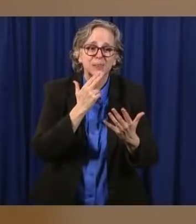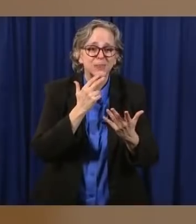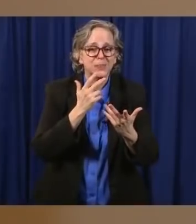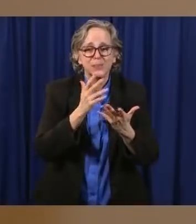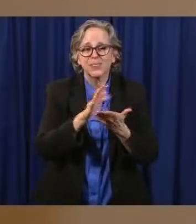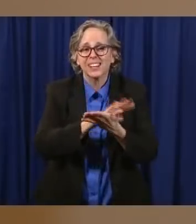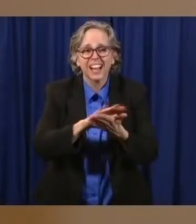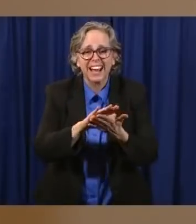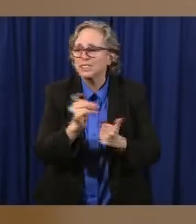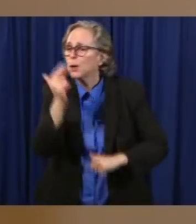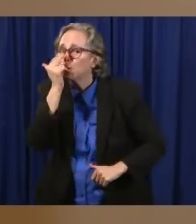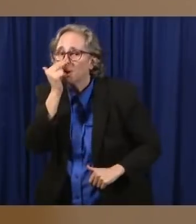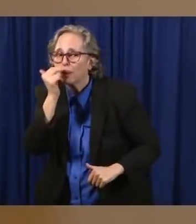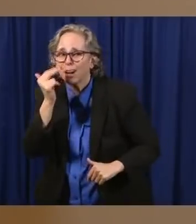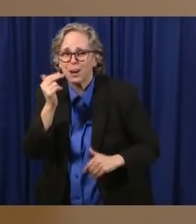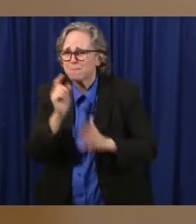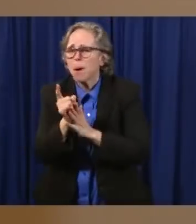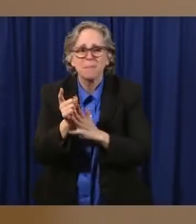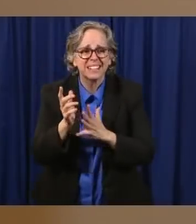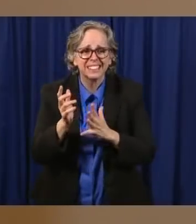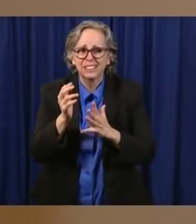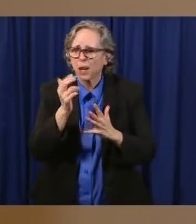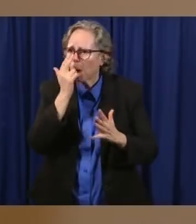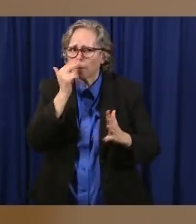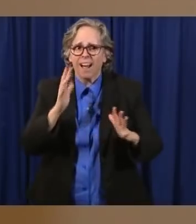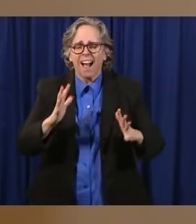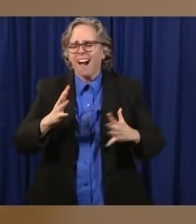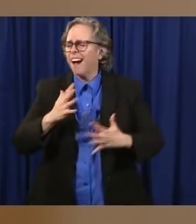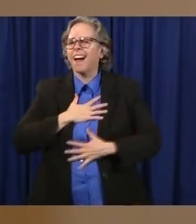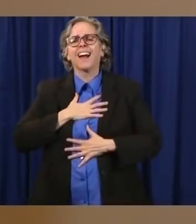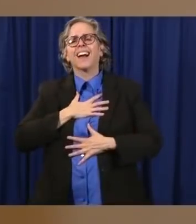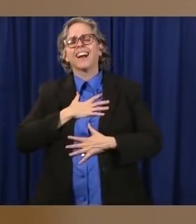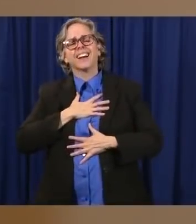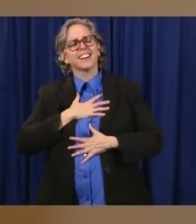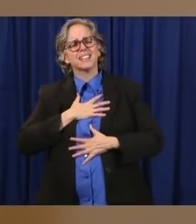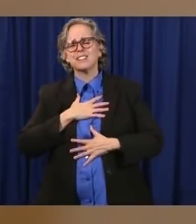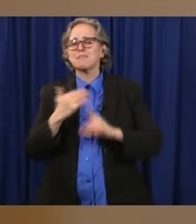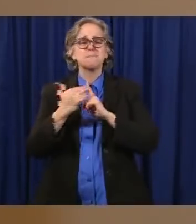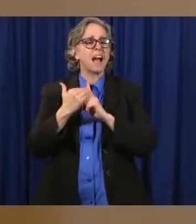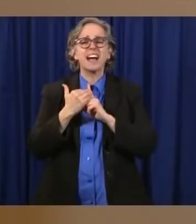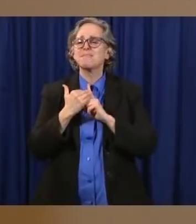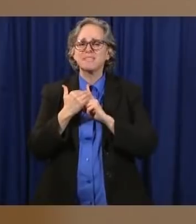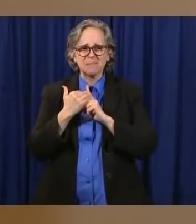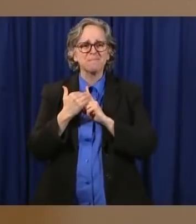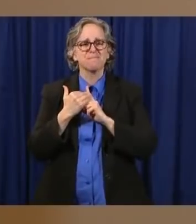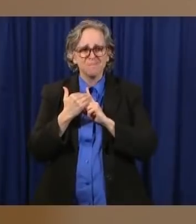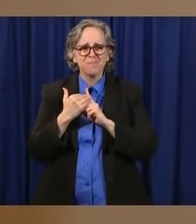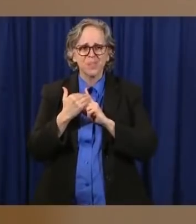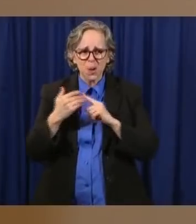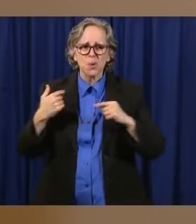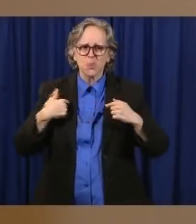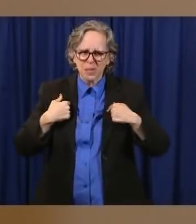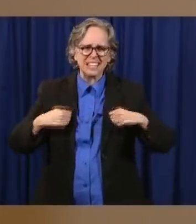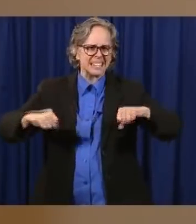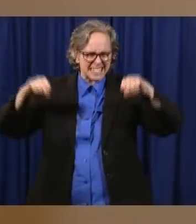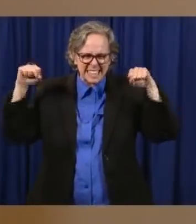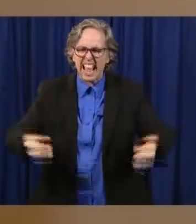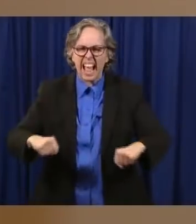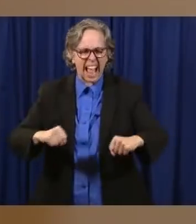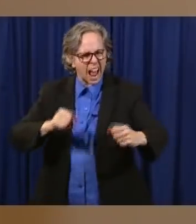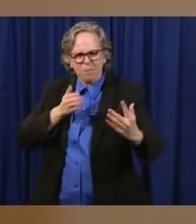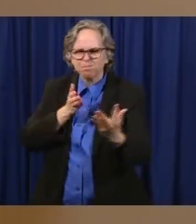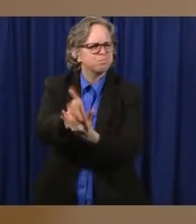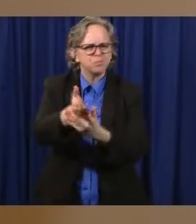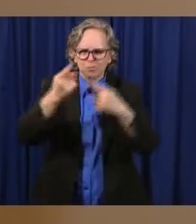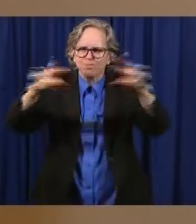been moments of humor that remind me in that second that we will prevail, that